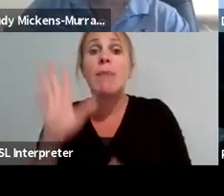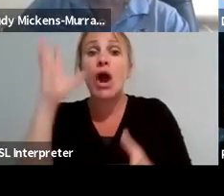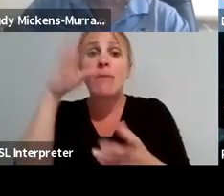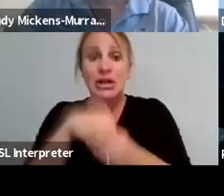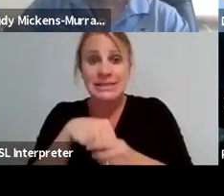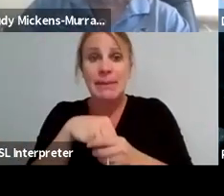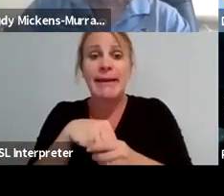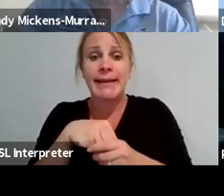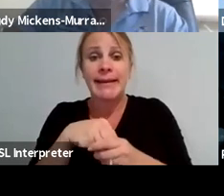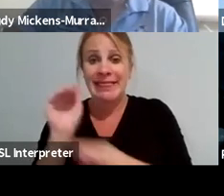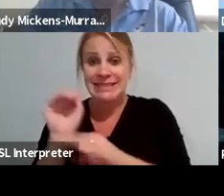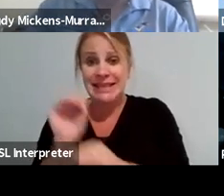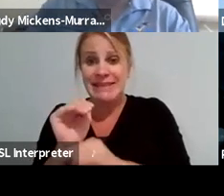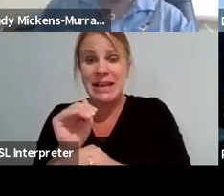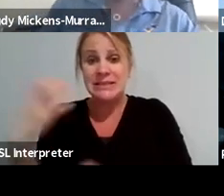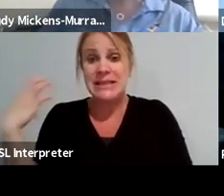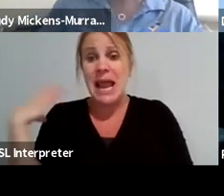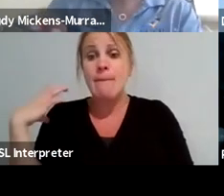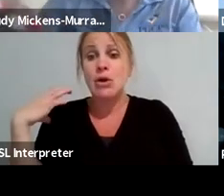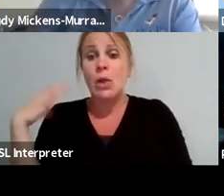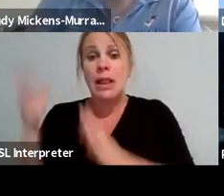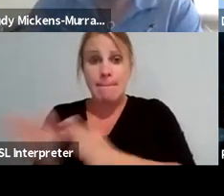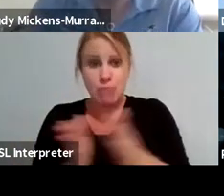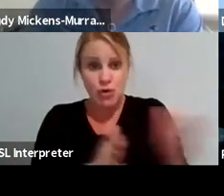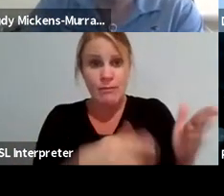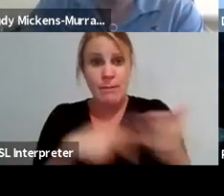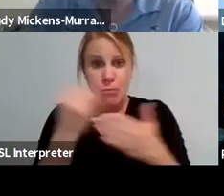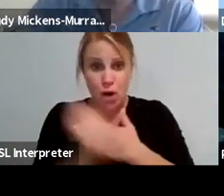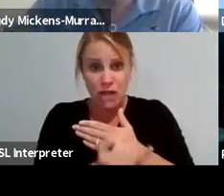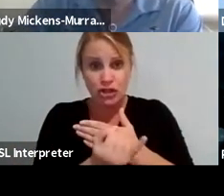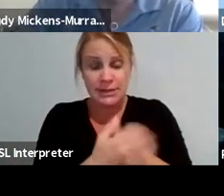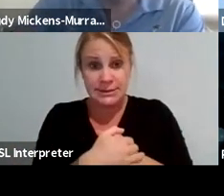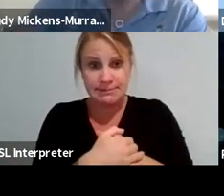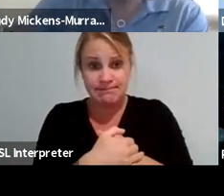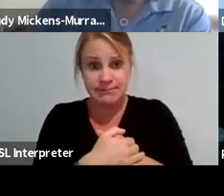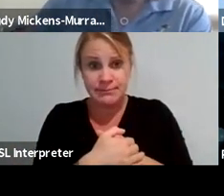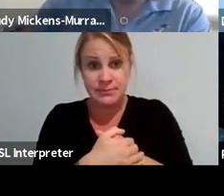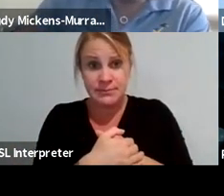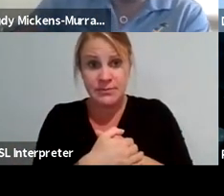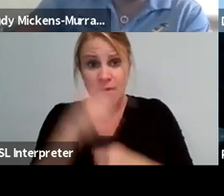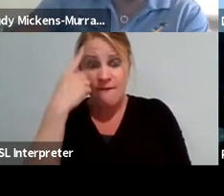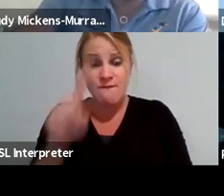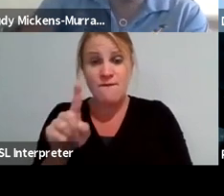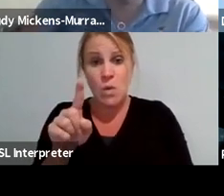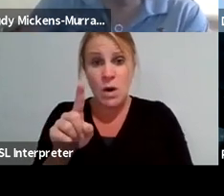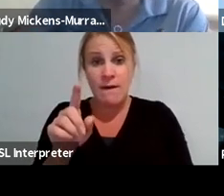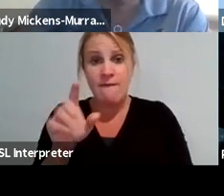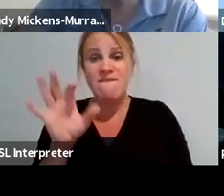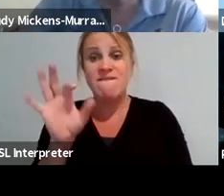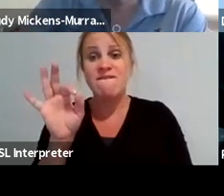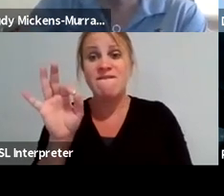participating in this evening's capital improvement project for fiscal